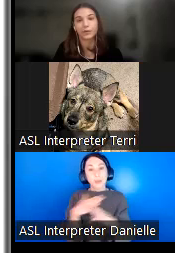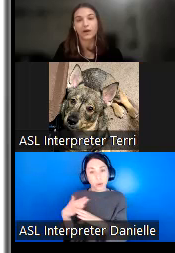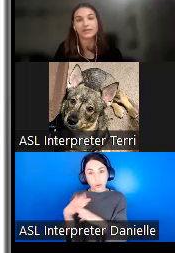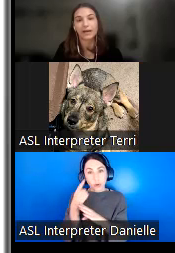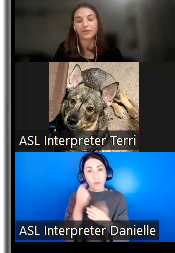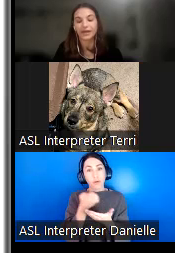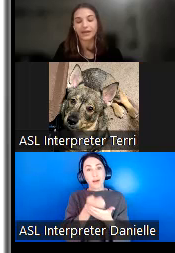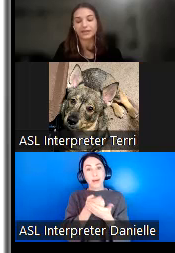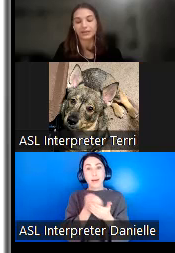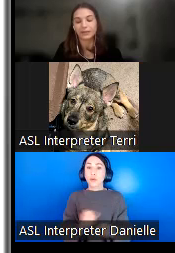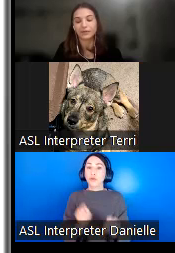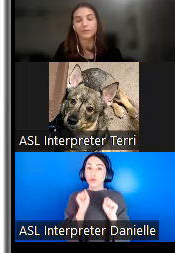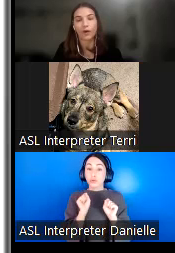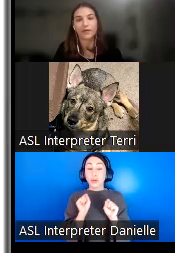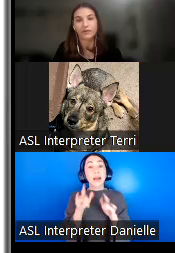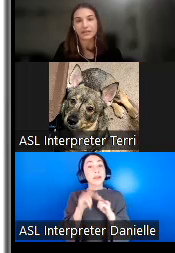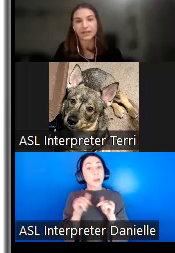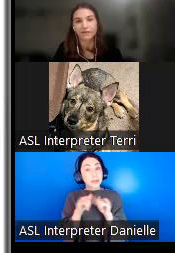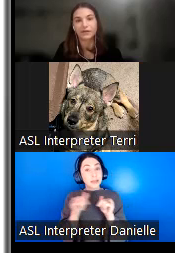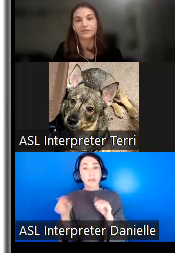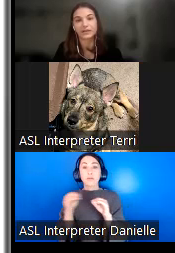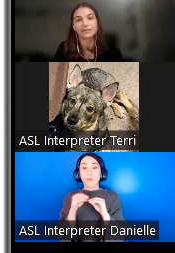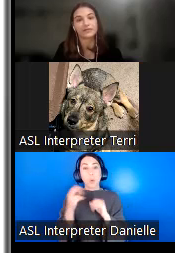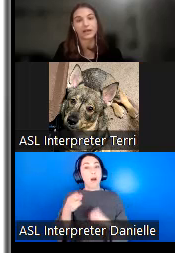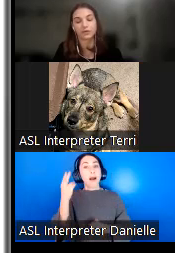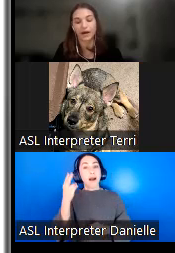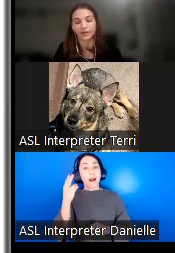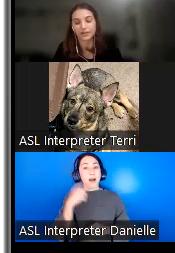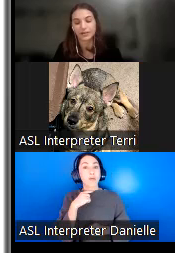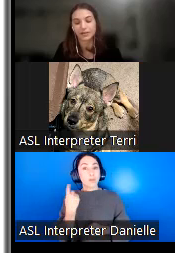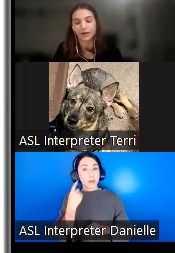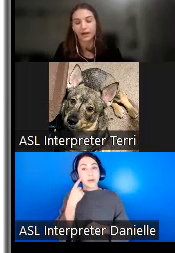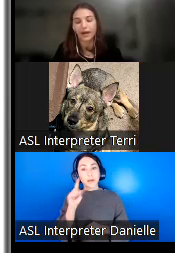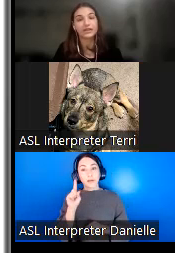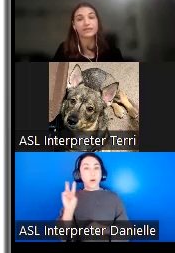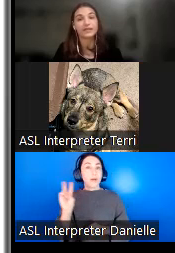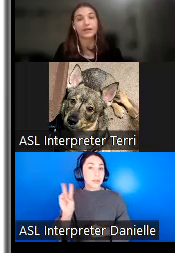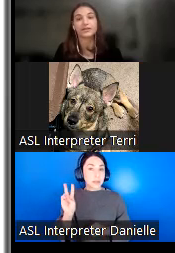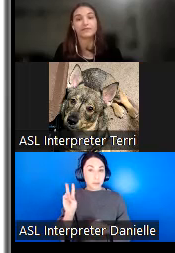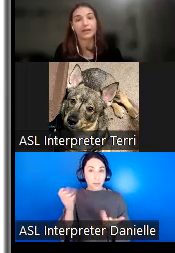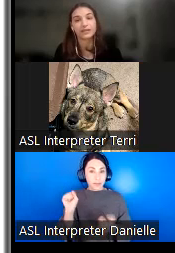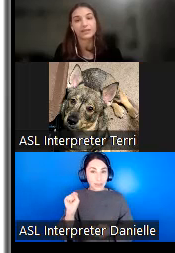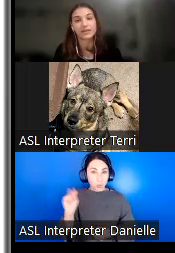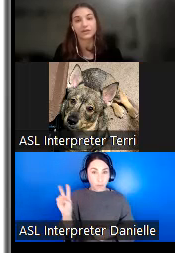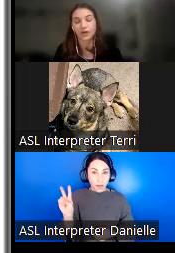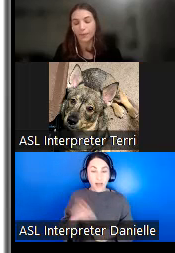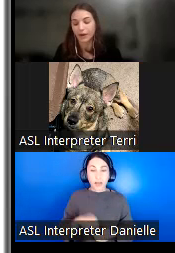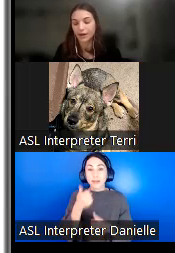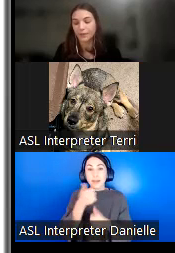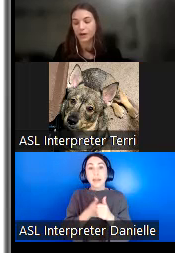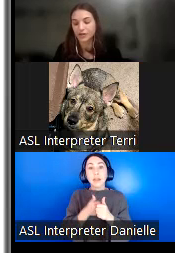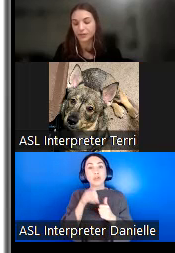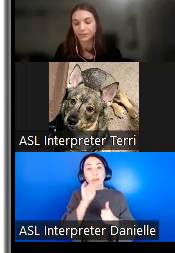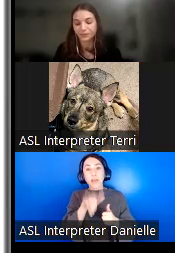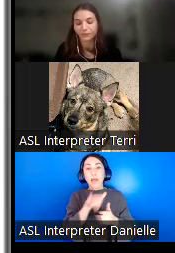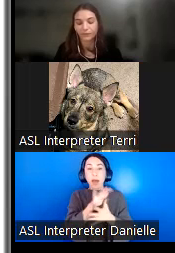economic security while simultaneously being more at risk of being victims of sexual violence. And each of these layers of violence and